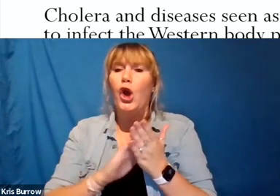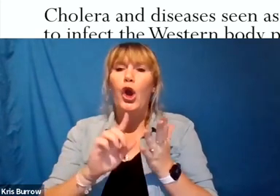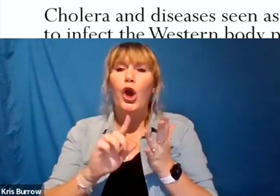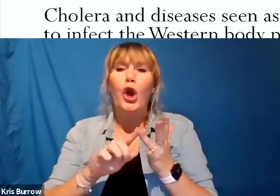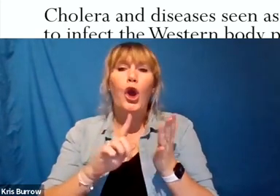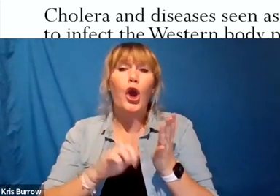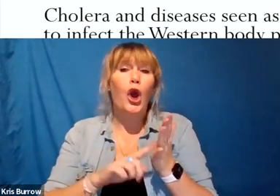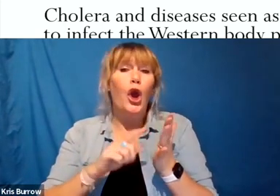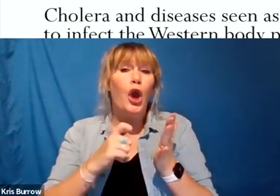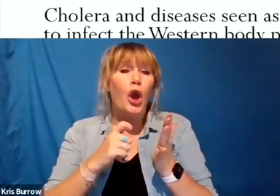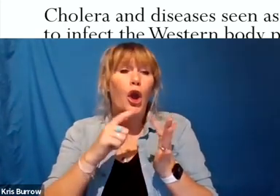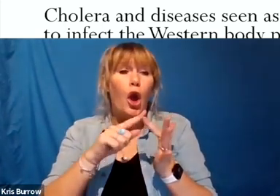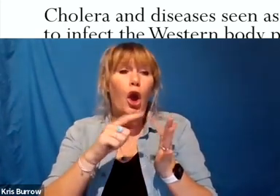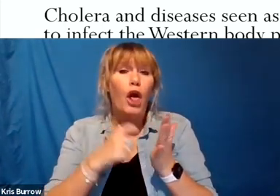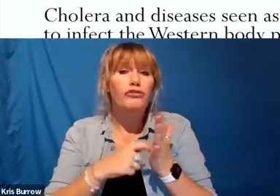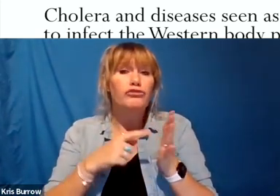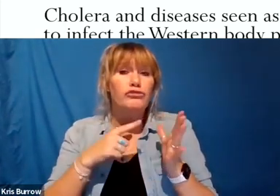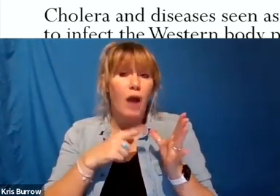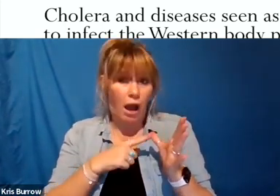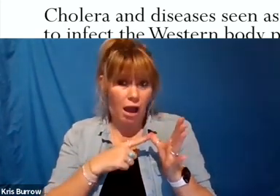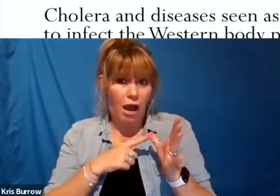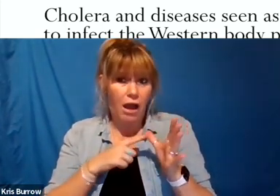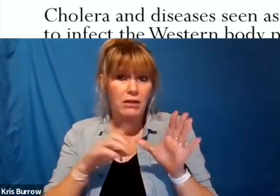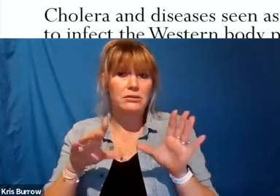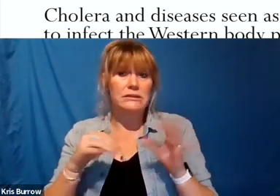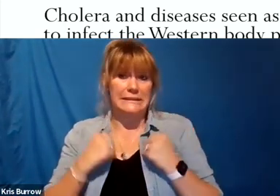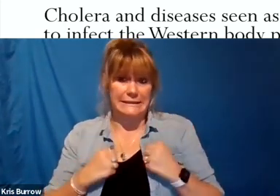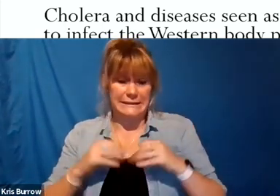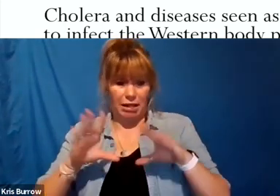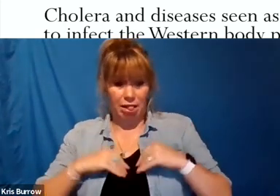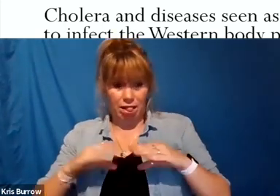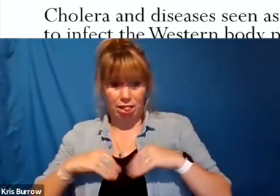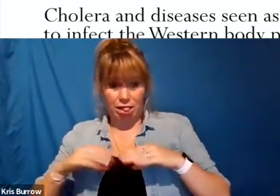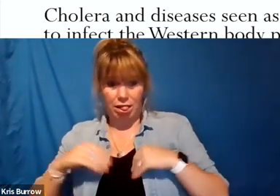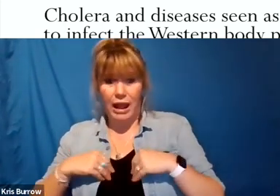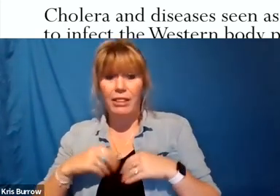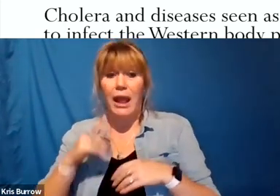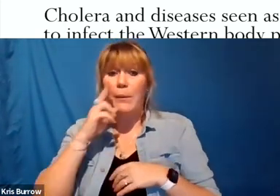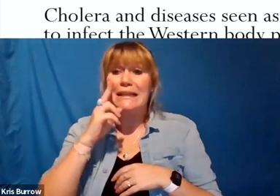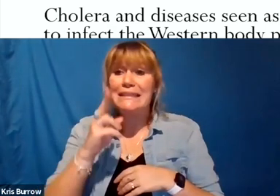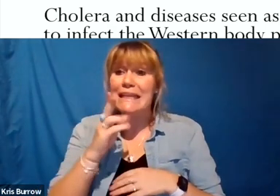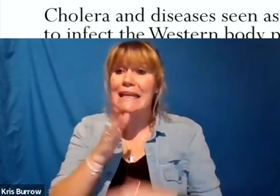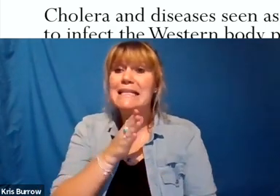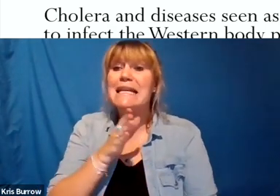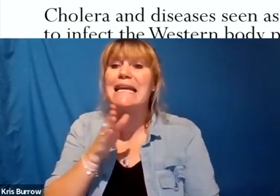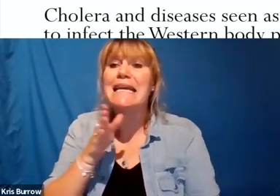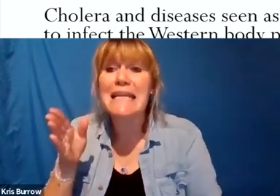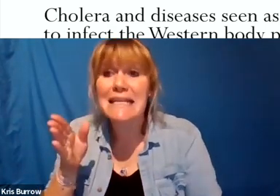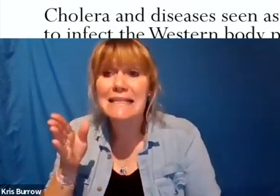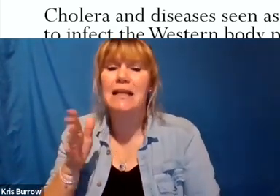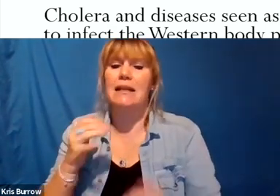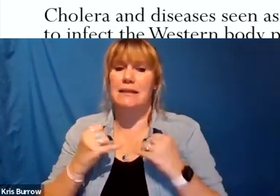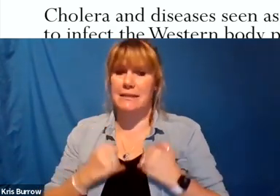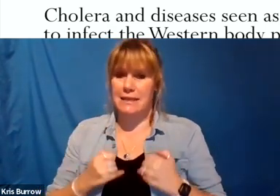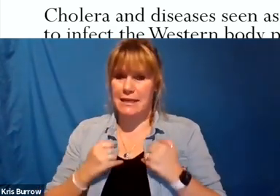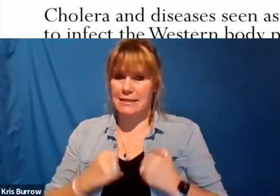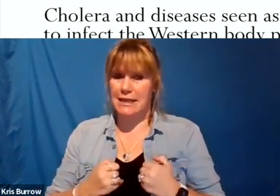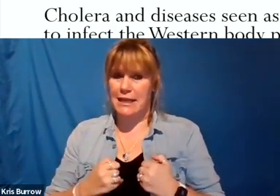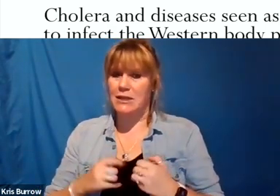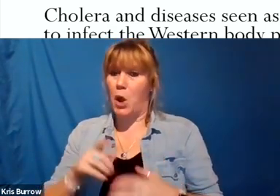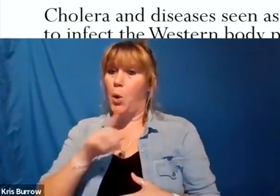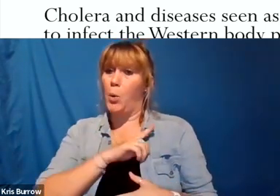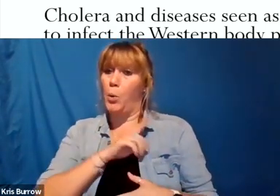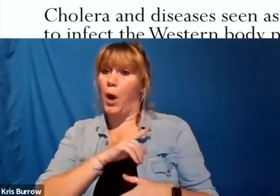1800s. These were seen as Eastern diseases which were contaminating, brought back to infect the Western body